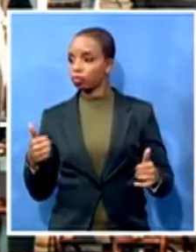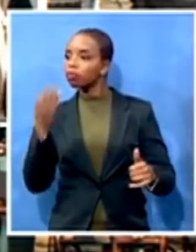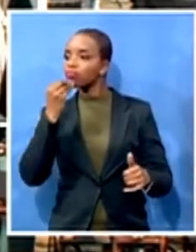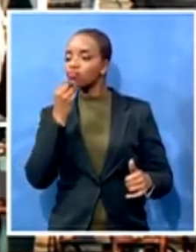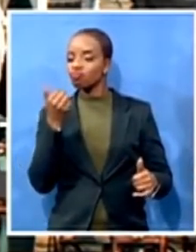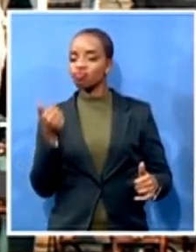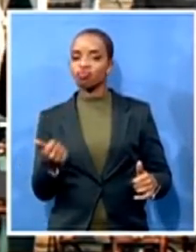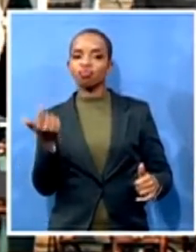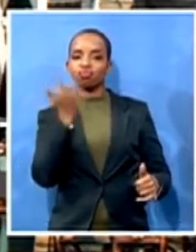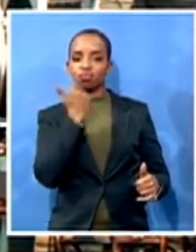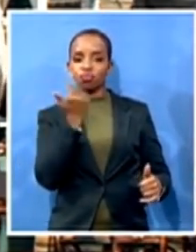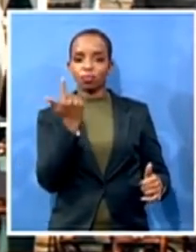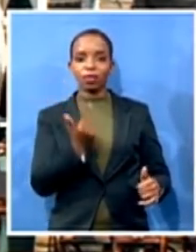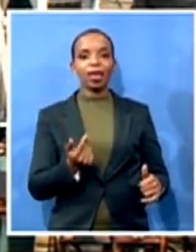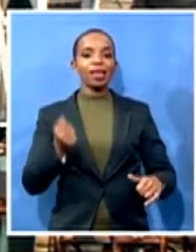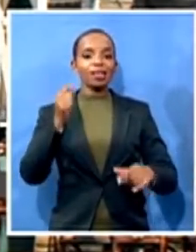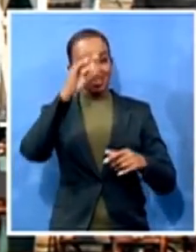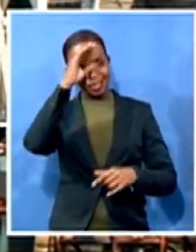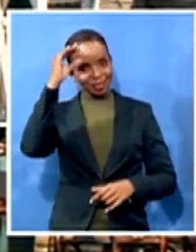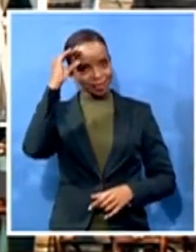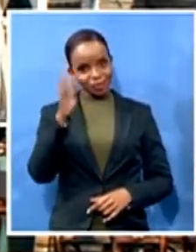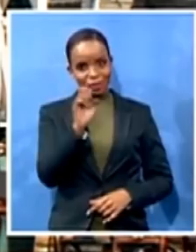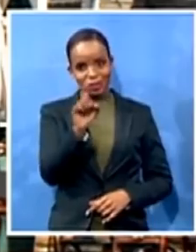really not bad, and it contributes towards the